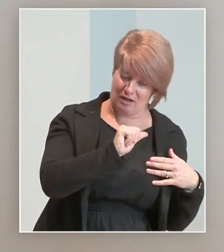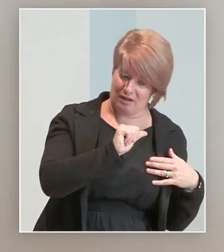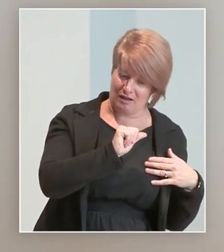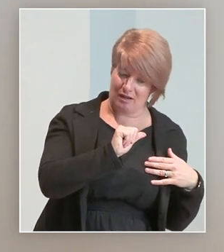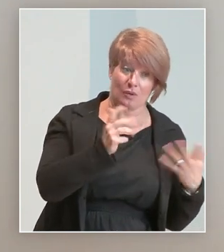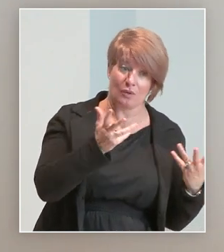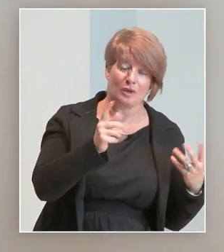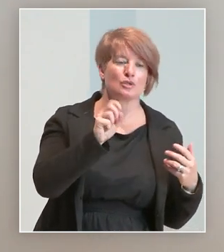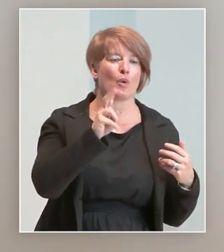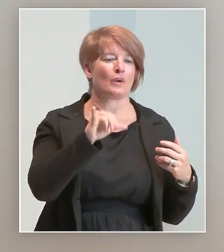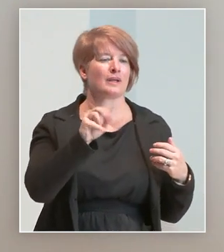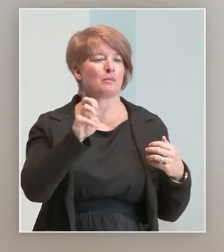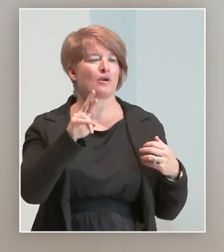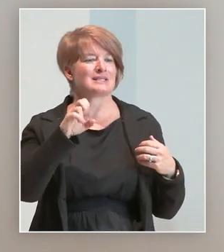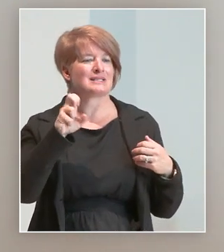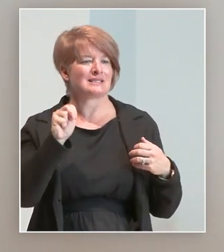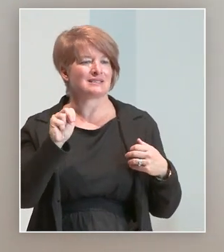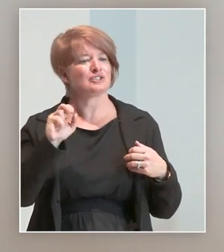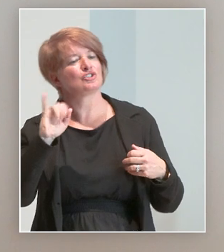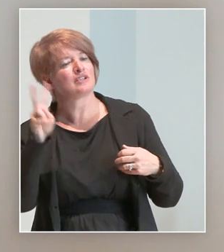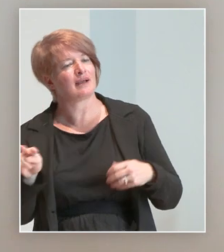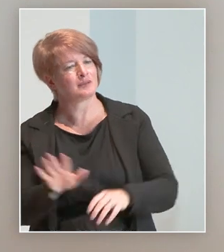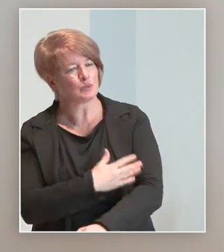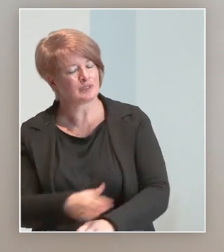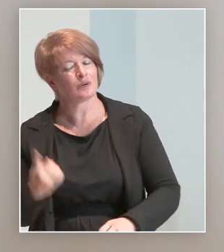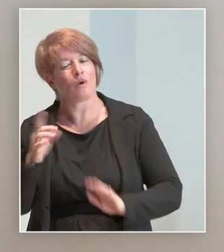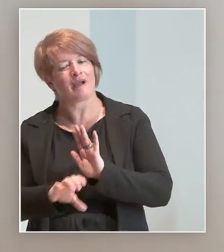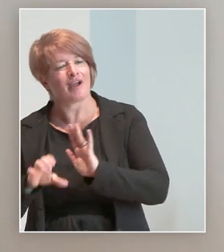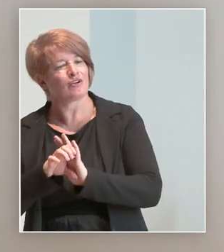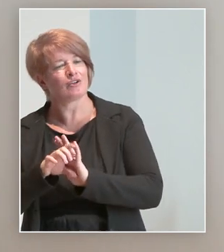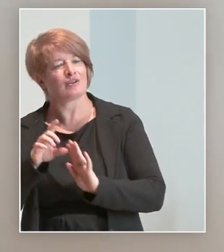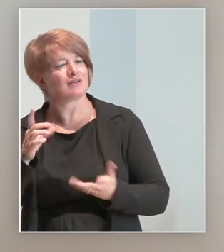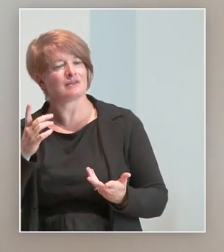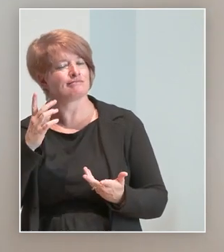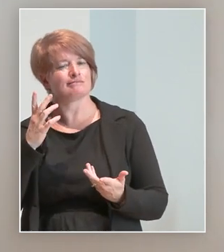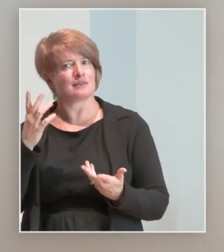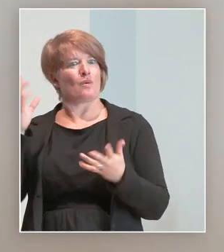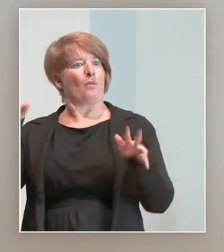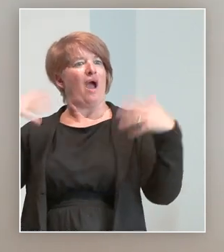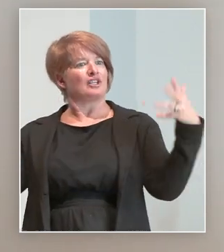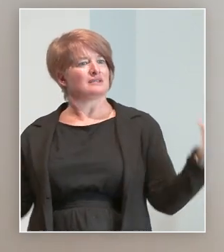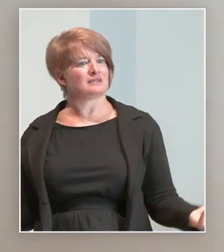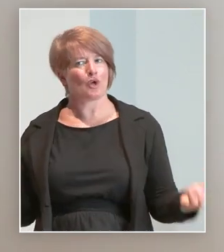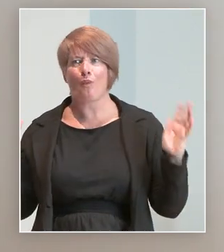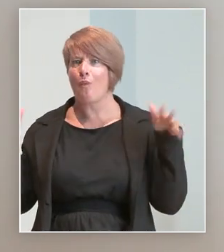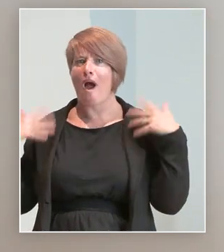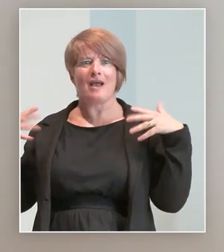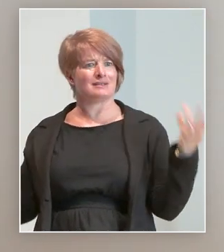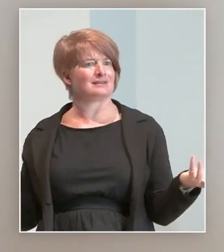Toni Morrison's Jazz, one character for her name simply as Wild,